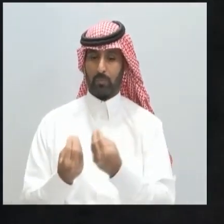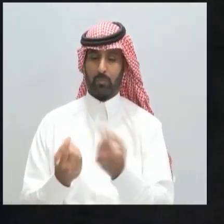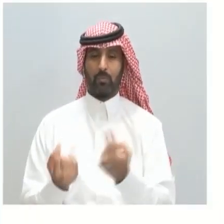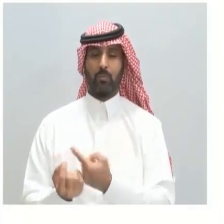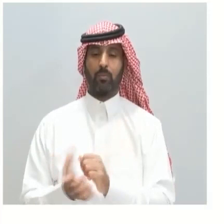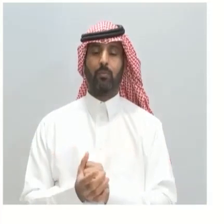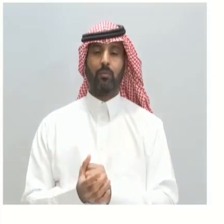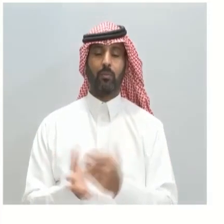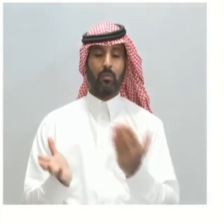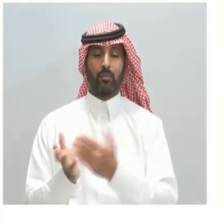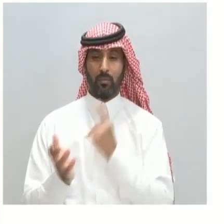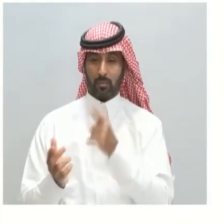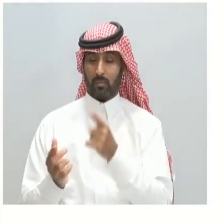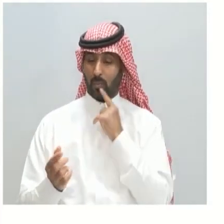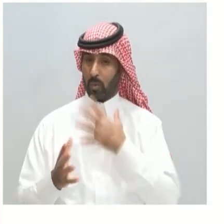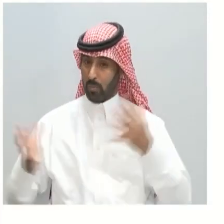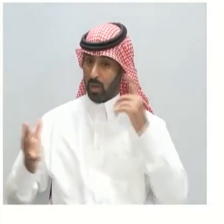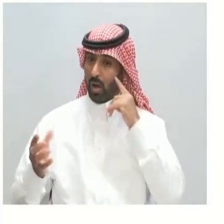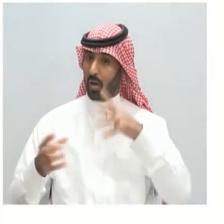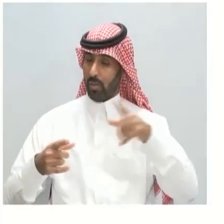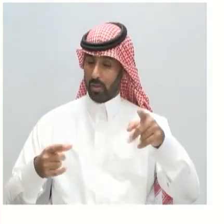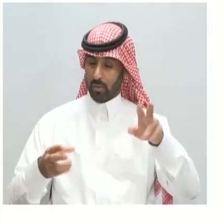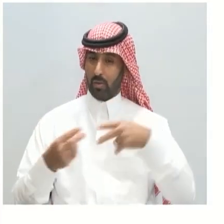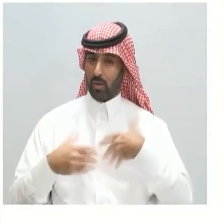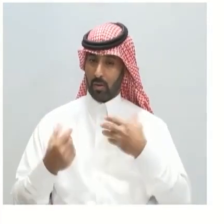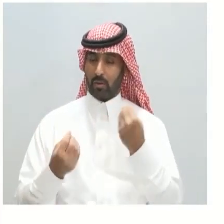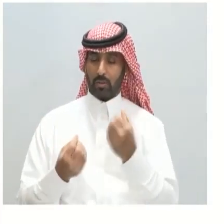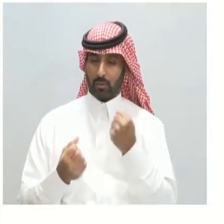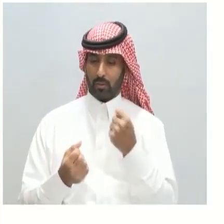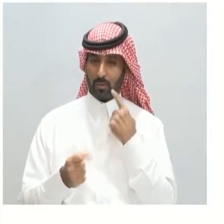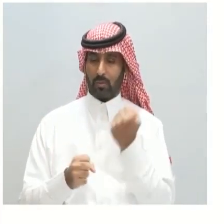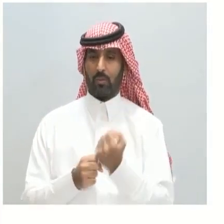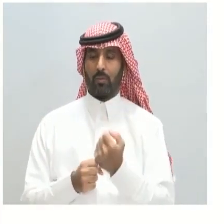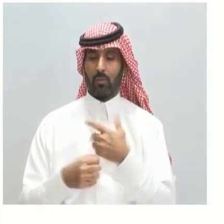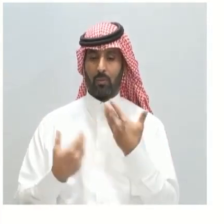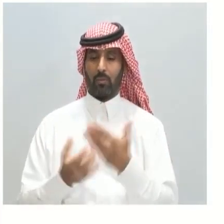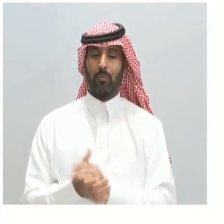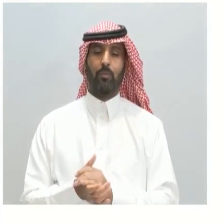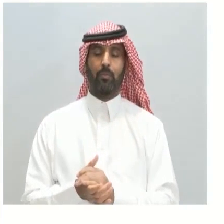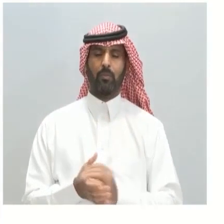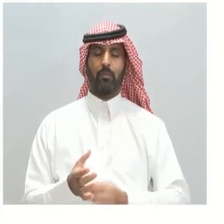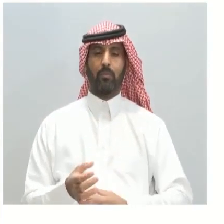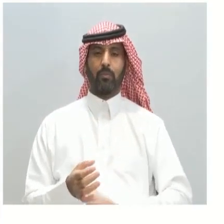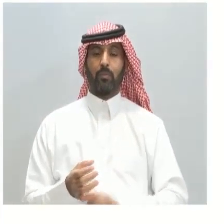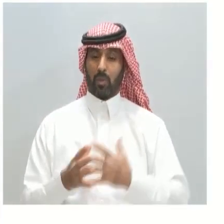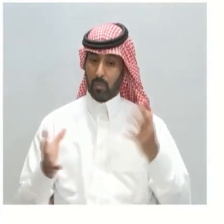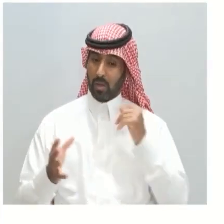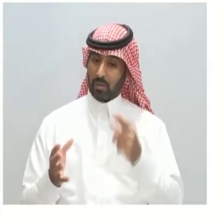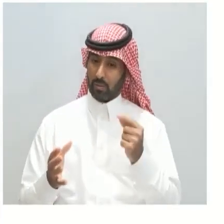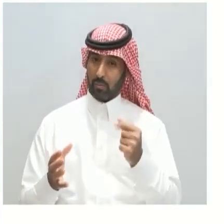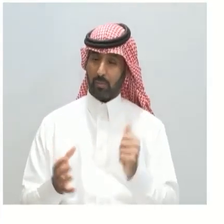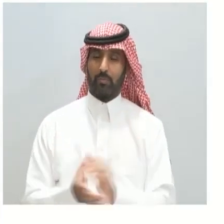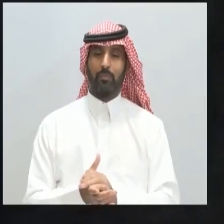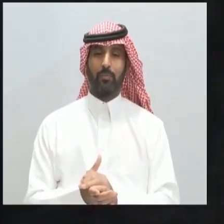will be. Or you can say, the bigger they are, the harder they fall, or the bigger, the better, the bigger, the better.